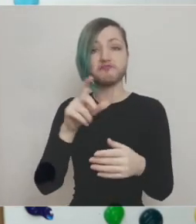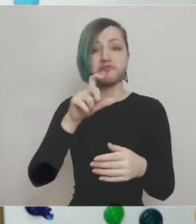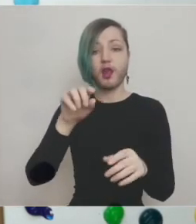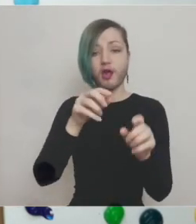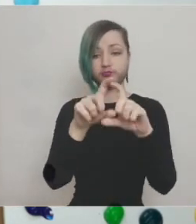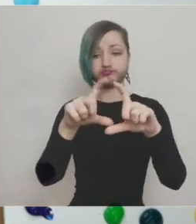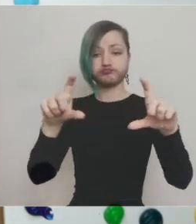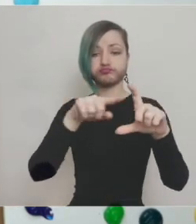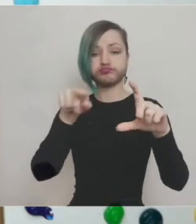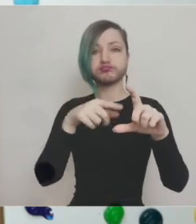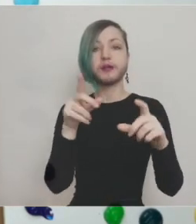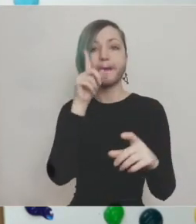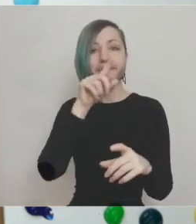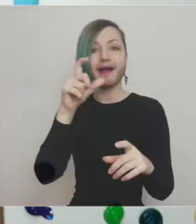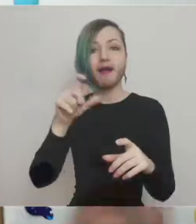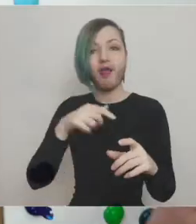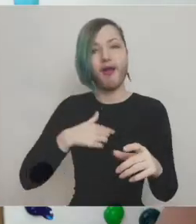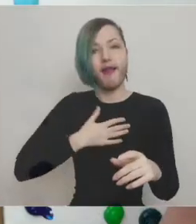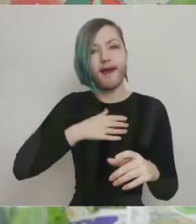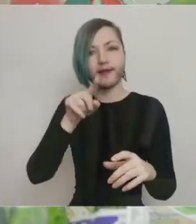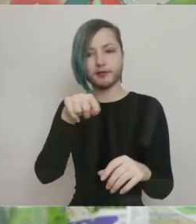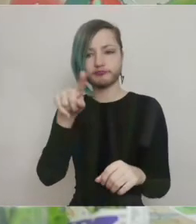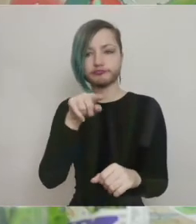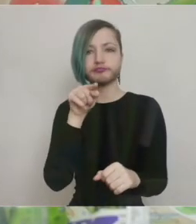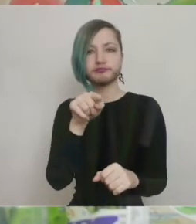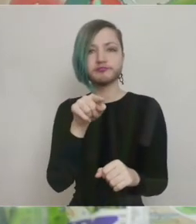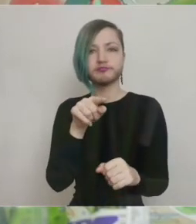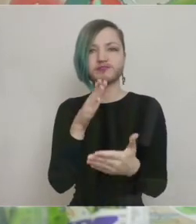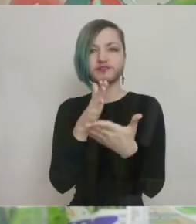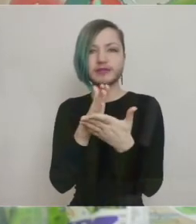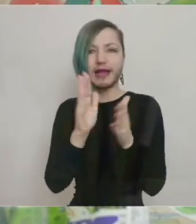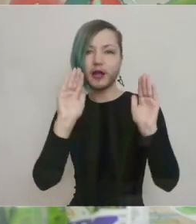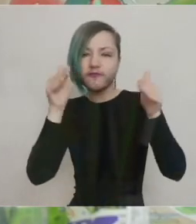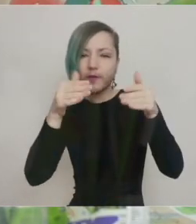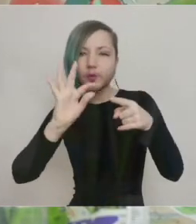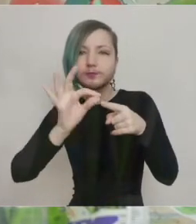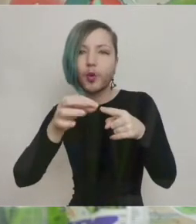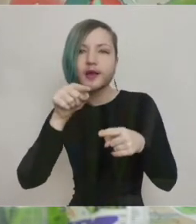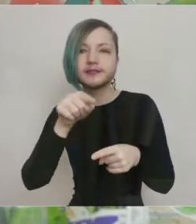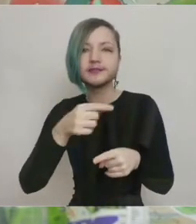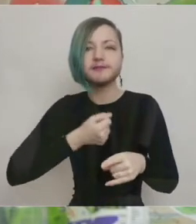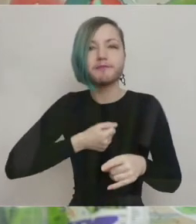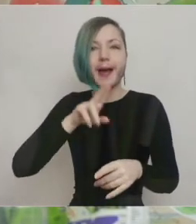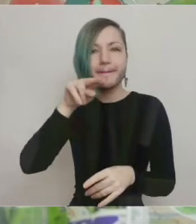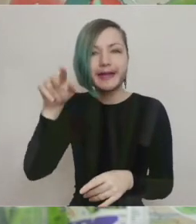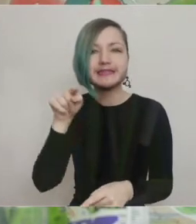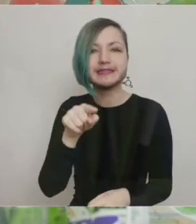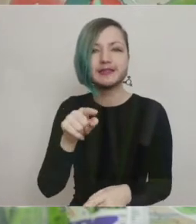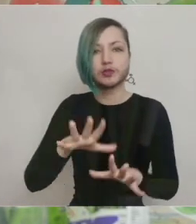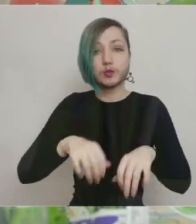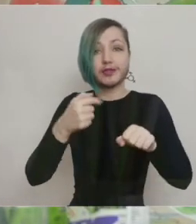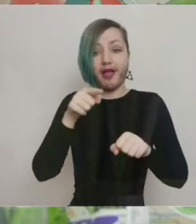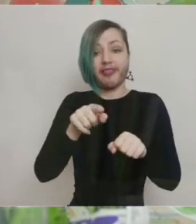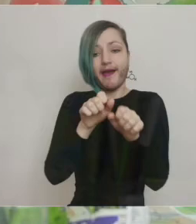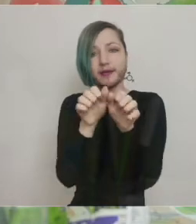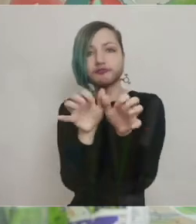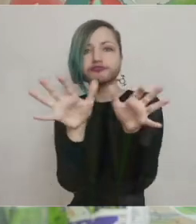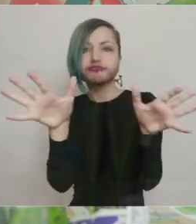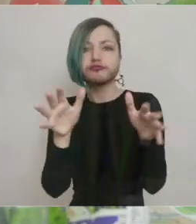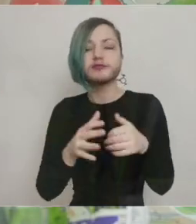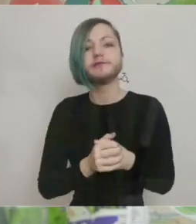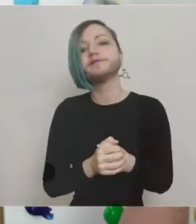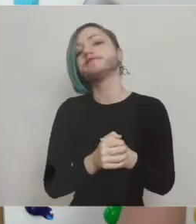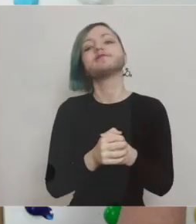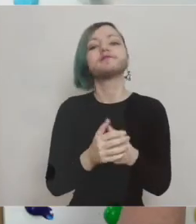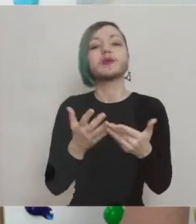color in this pink that I like. That becomes kind of like the core or the focus of where I start going from there. And then to map